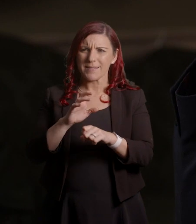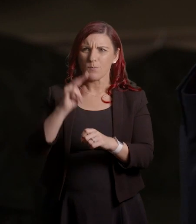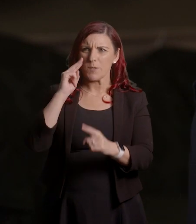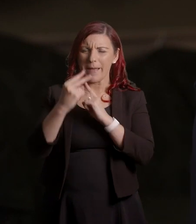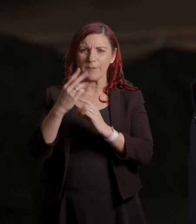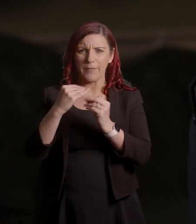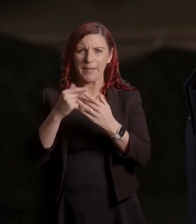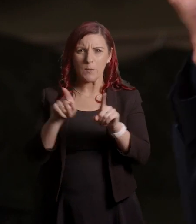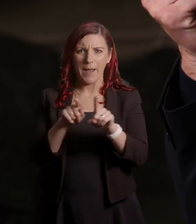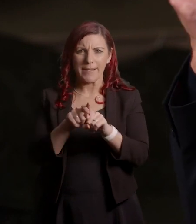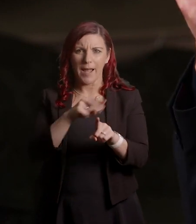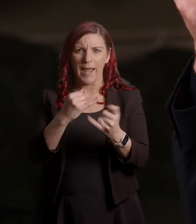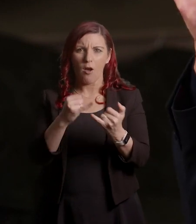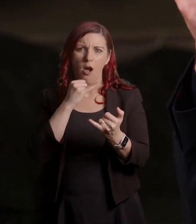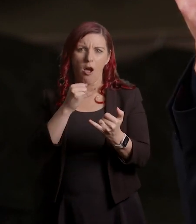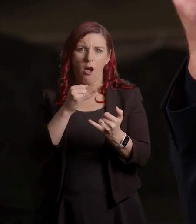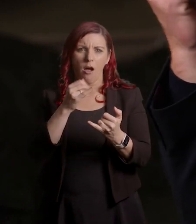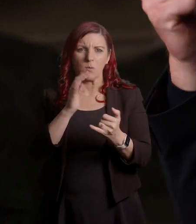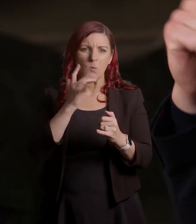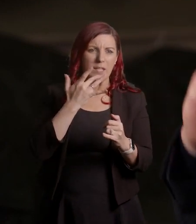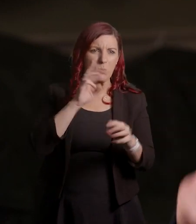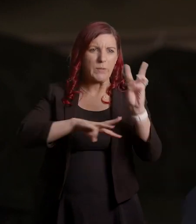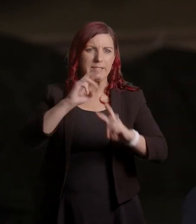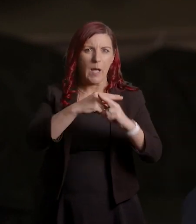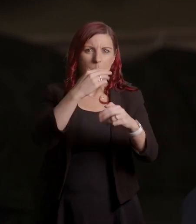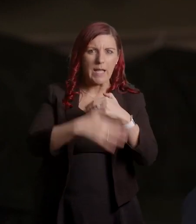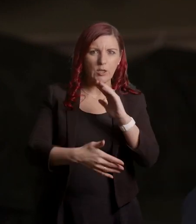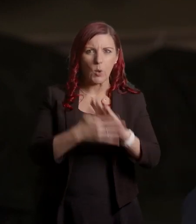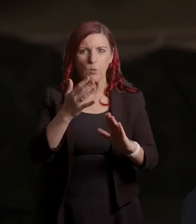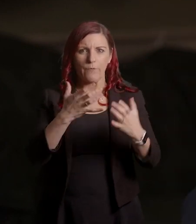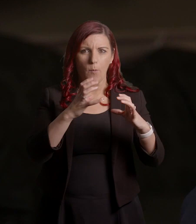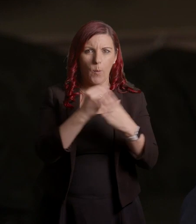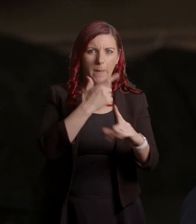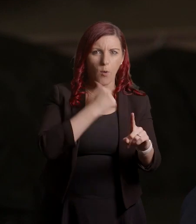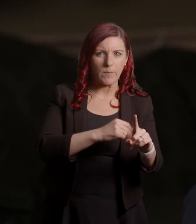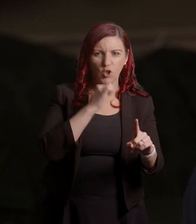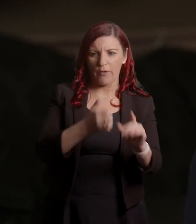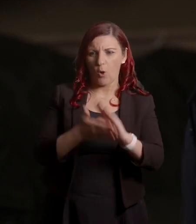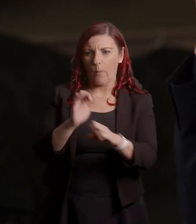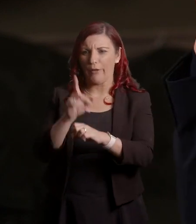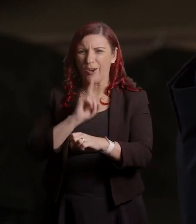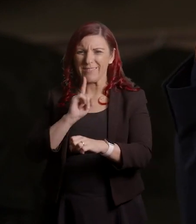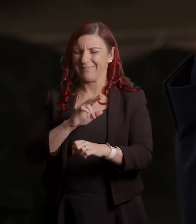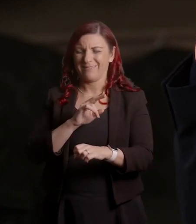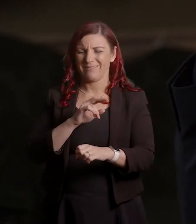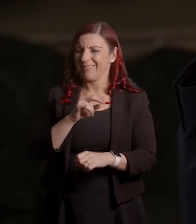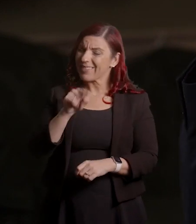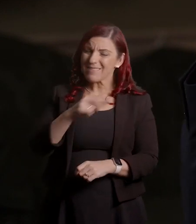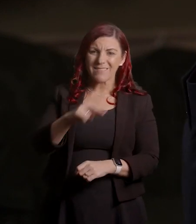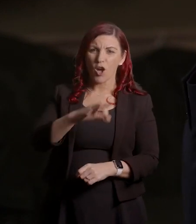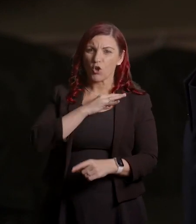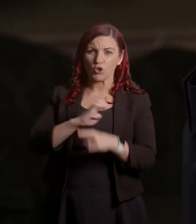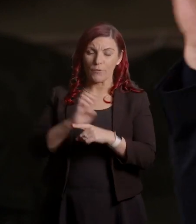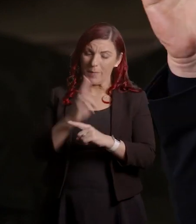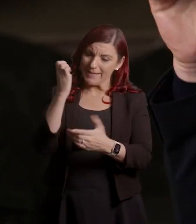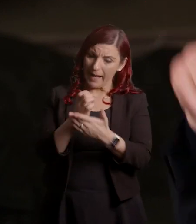Like, not, it's wet and windy outside, you go to football with the boys, but you wouldn't go with the girls. No, that's not good enough. Like,